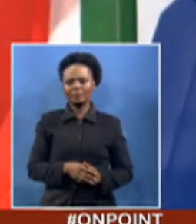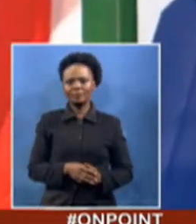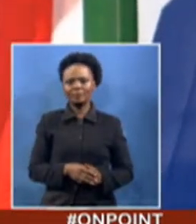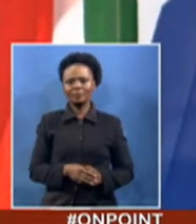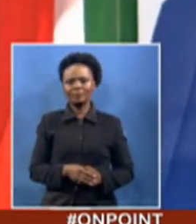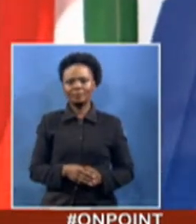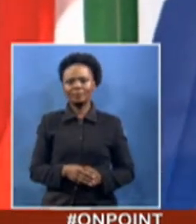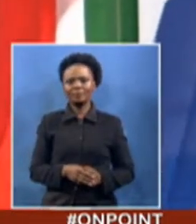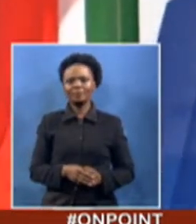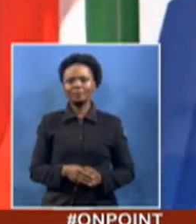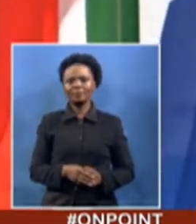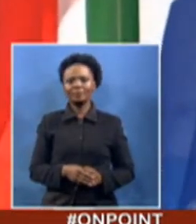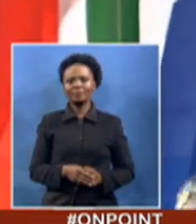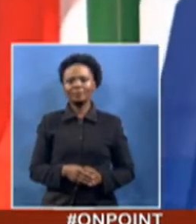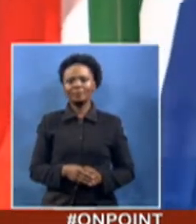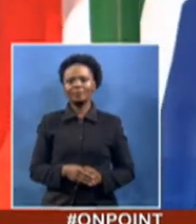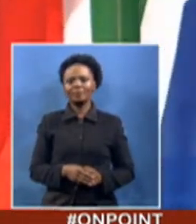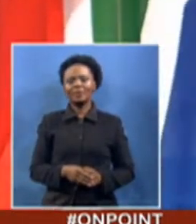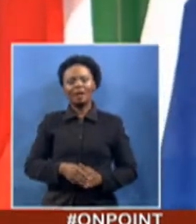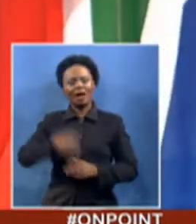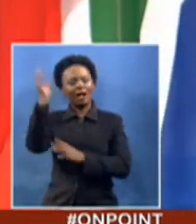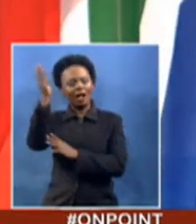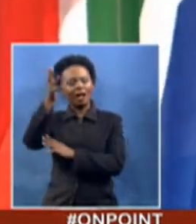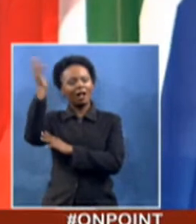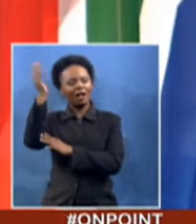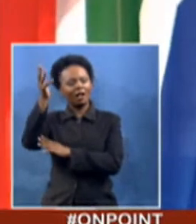Ka message o re fileng ona.